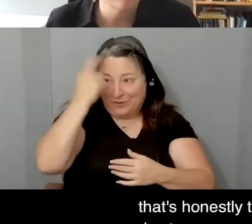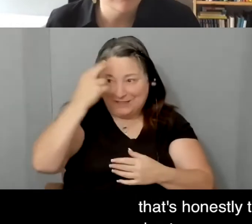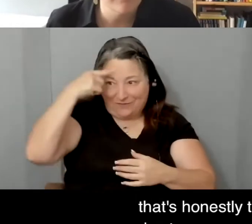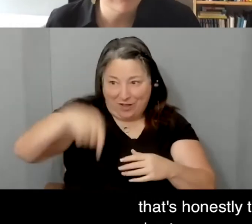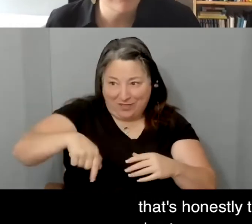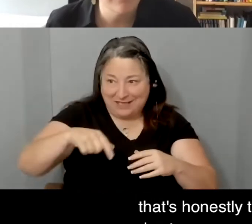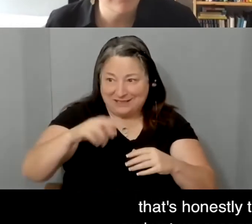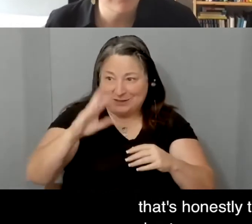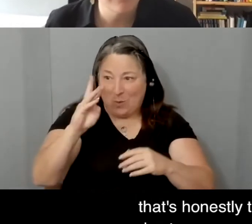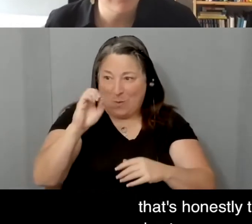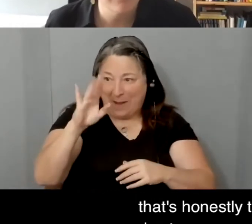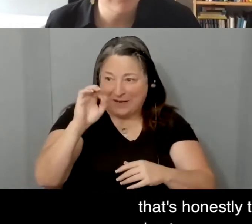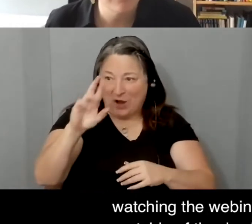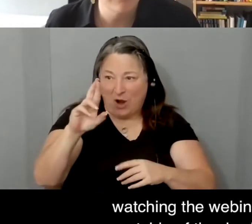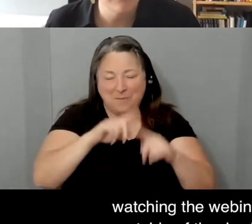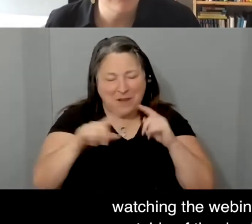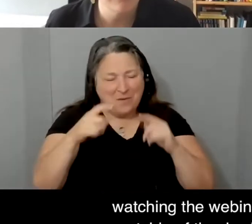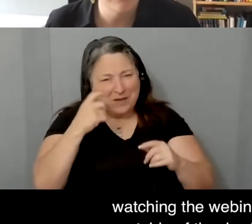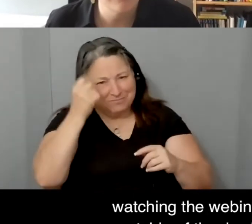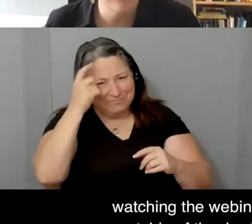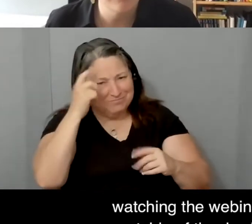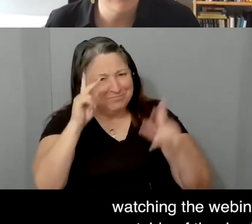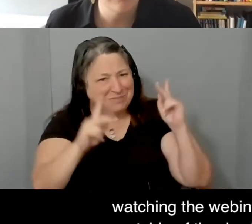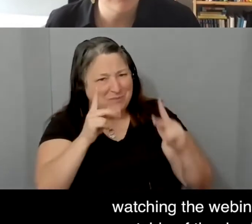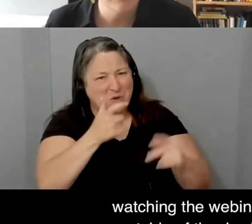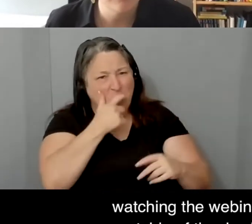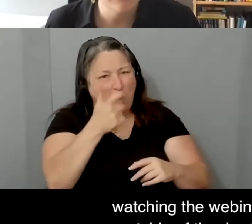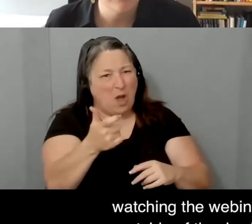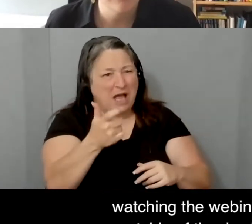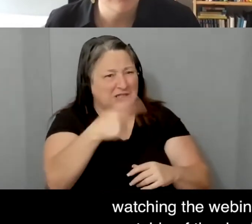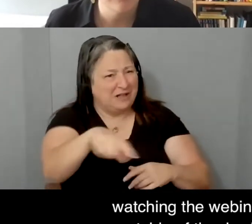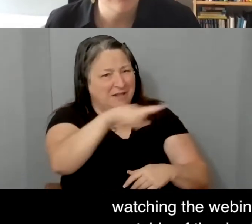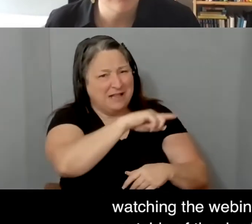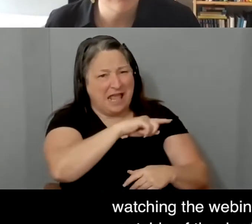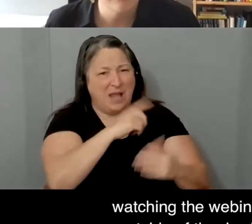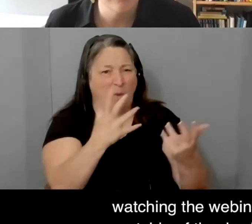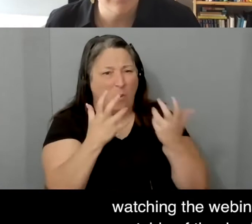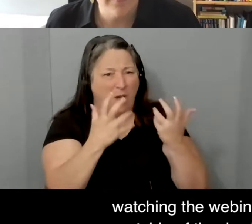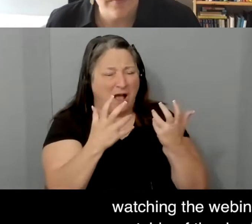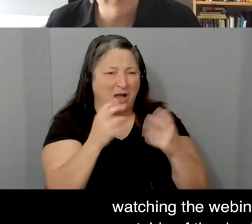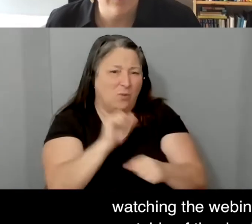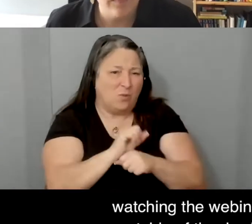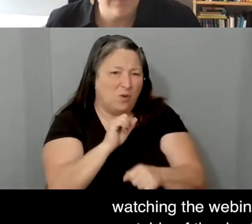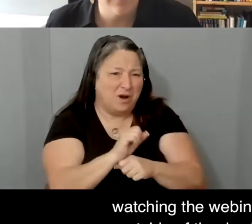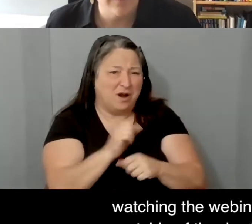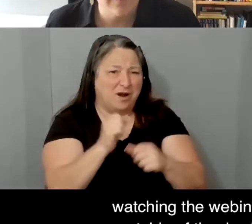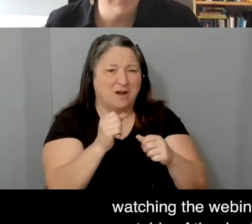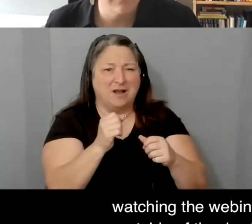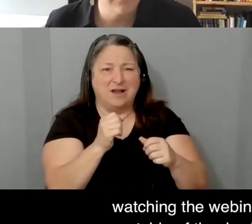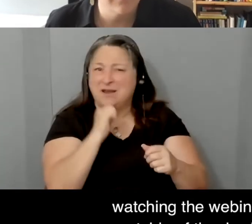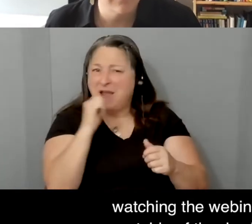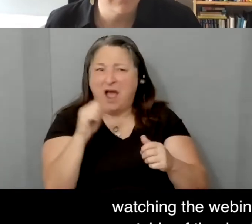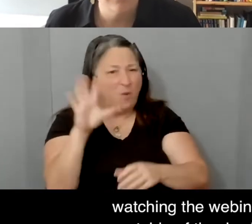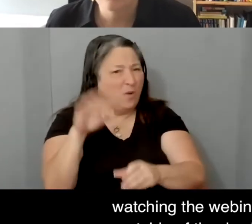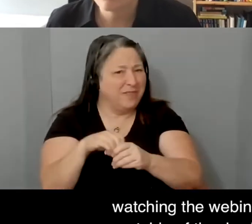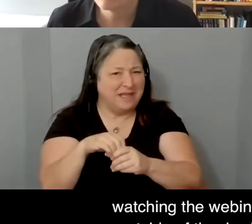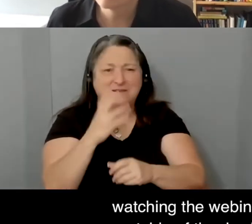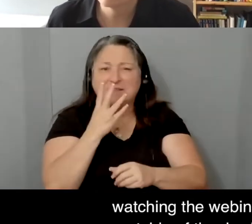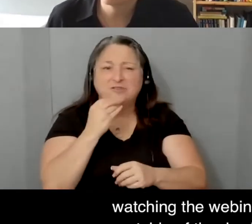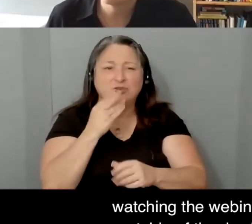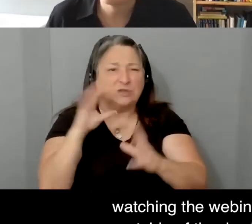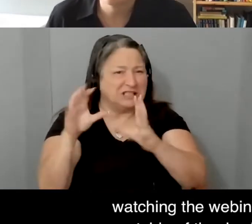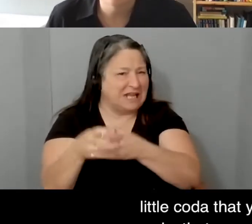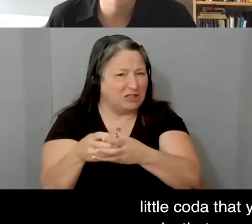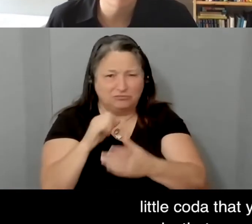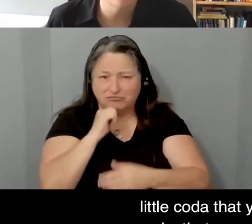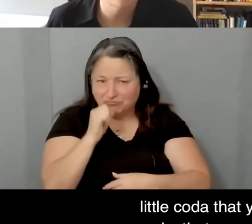recognize there are probably people watching the webinar who may seek opportunities outside of the Jewish sector. And so is there